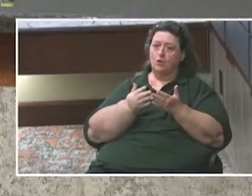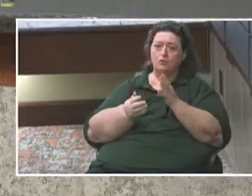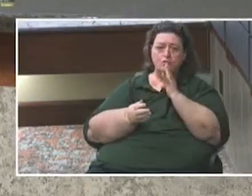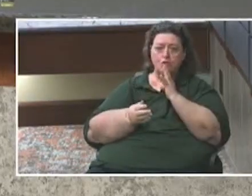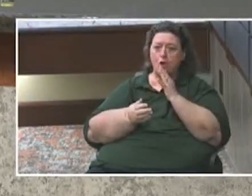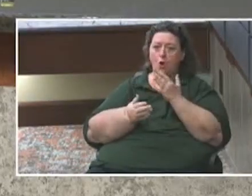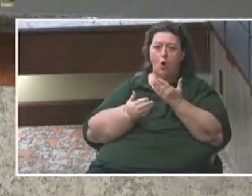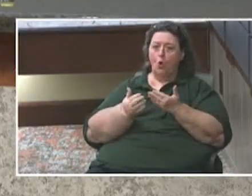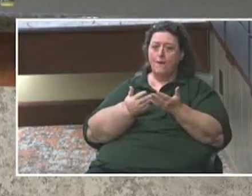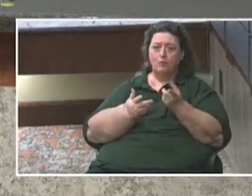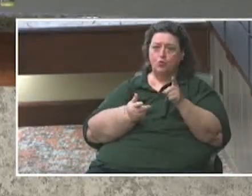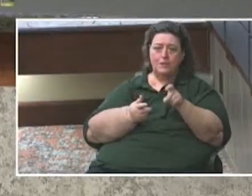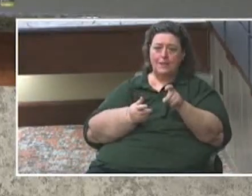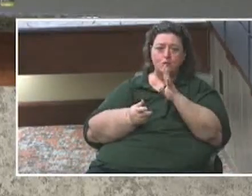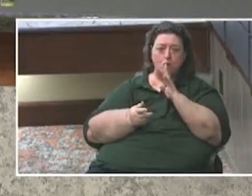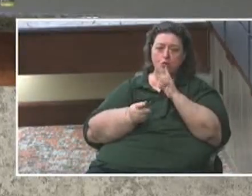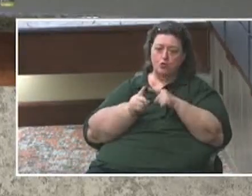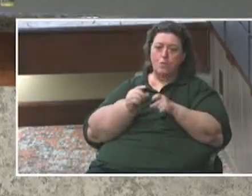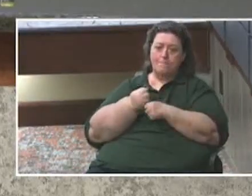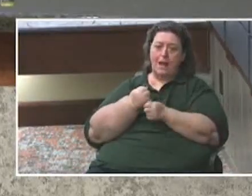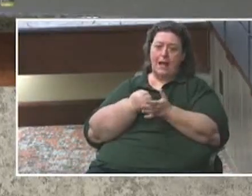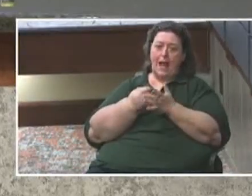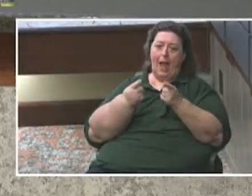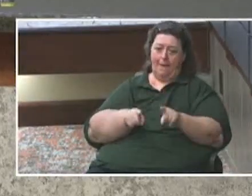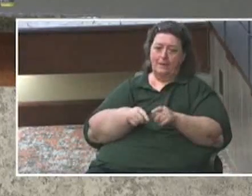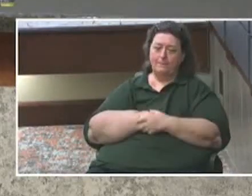to whomever you need to talk to make that a thing.